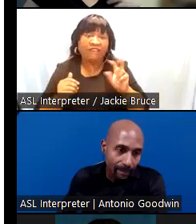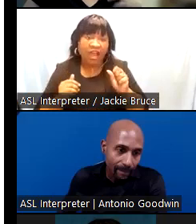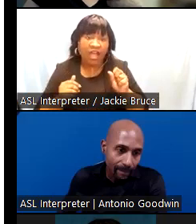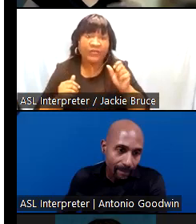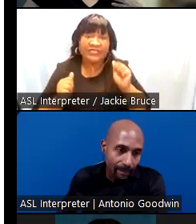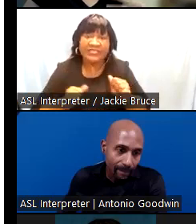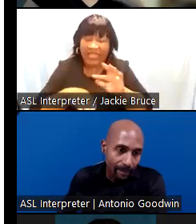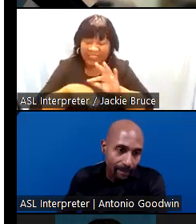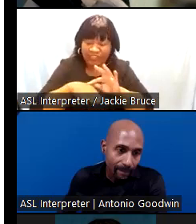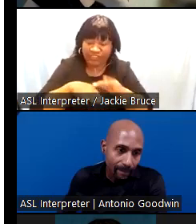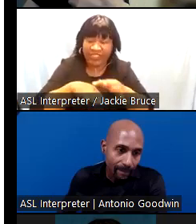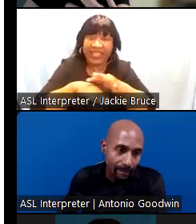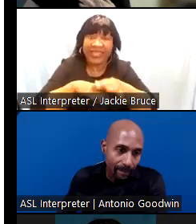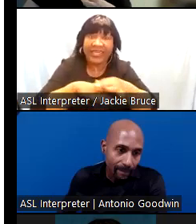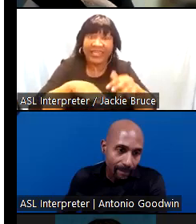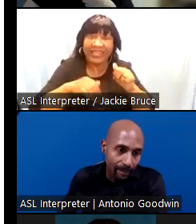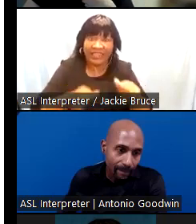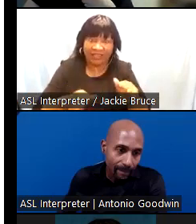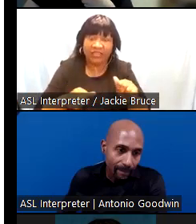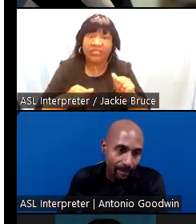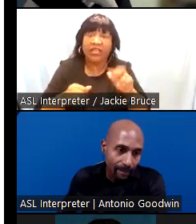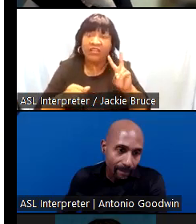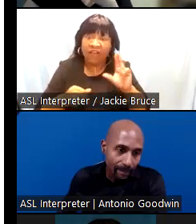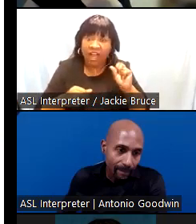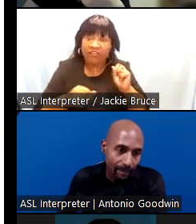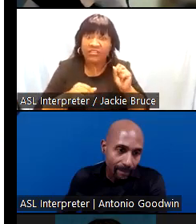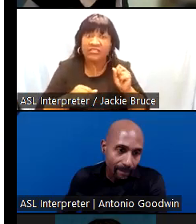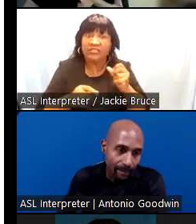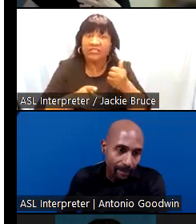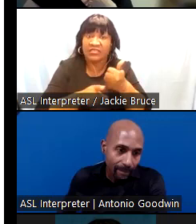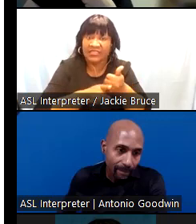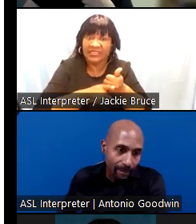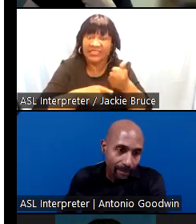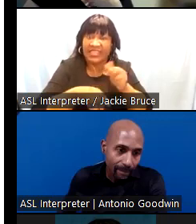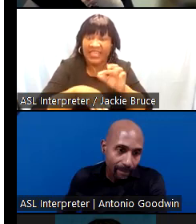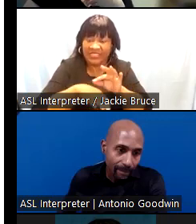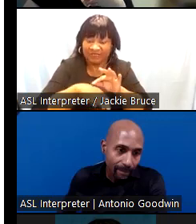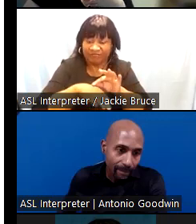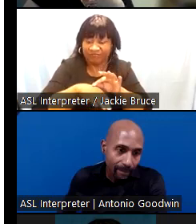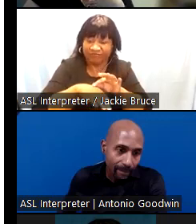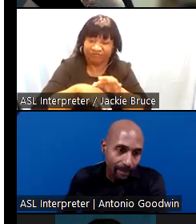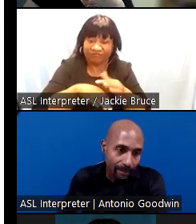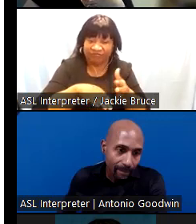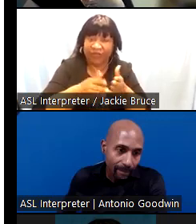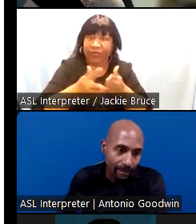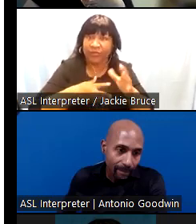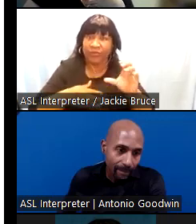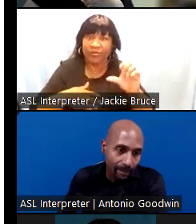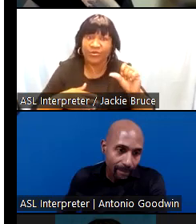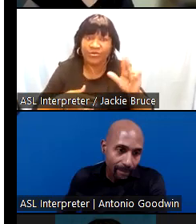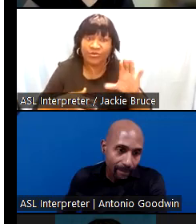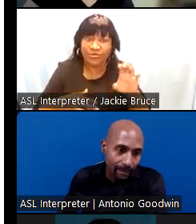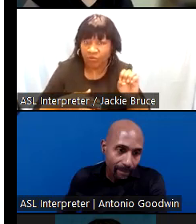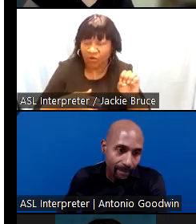shed, but the virus actually comes through and sheds through the sores, whether or not they're